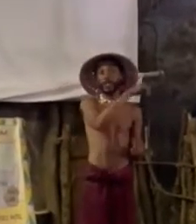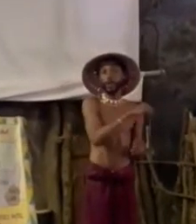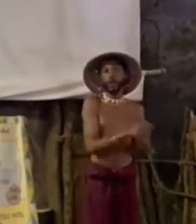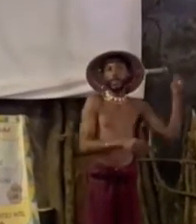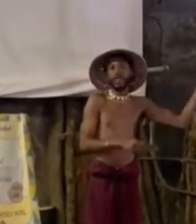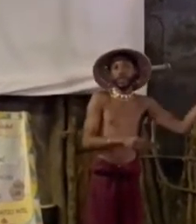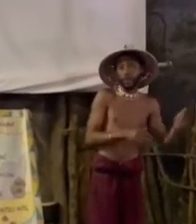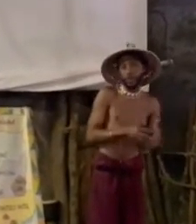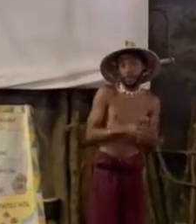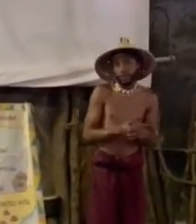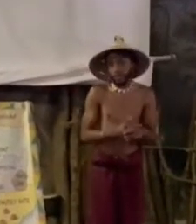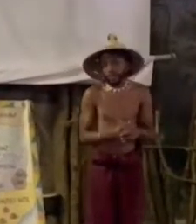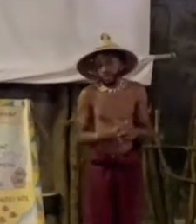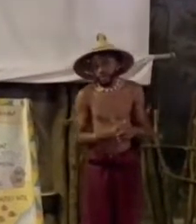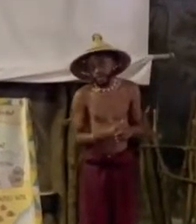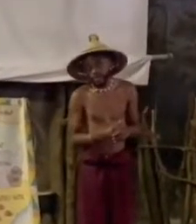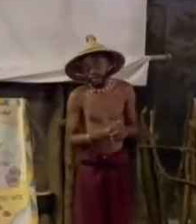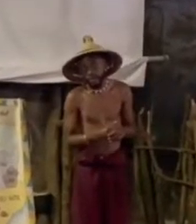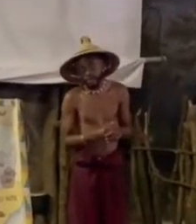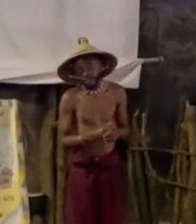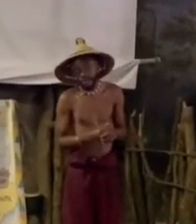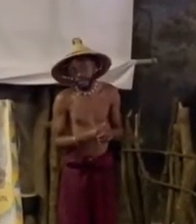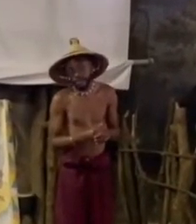Basotho, Lesotho, Sesotho.